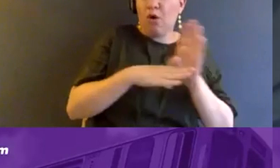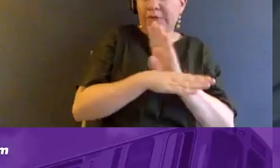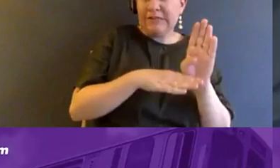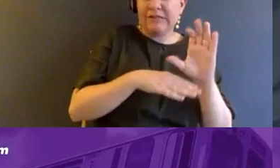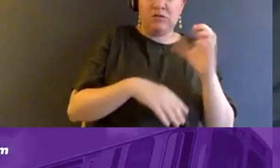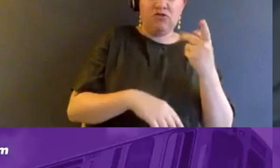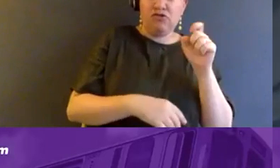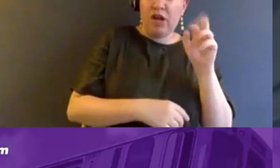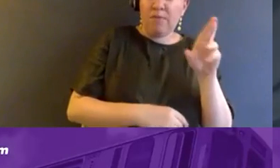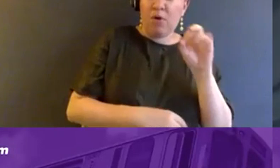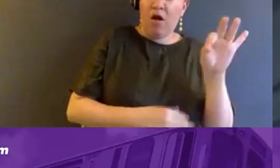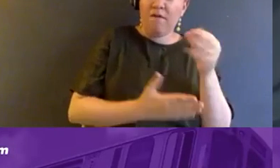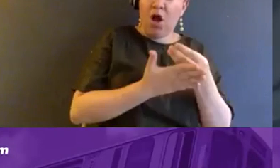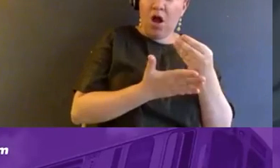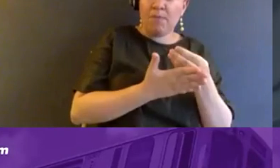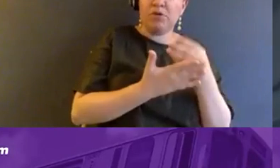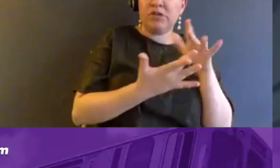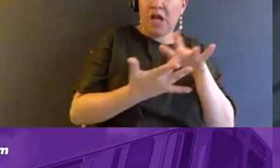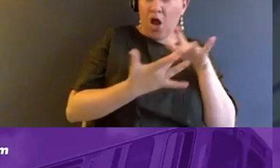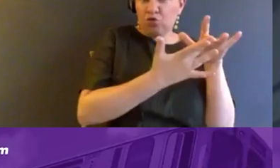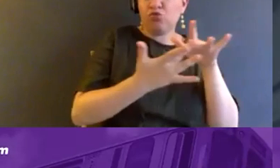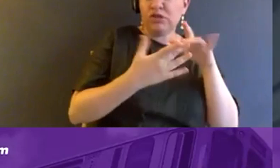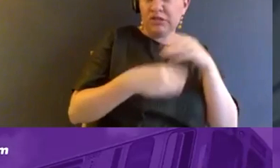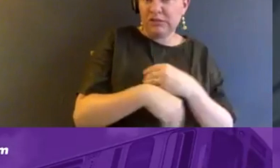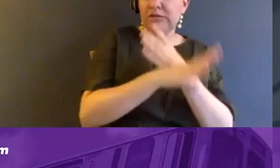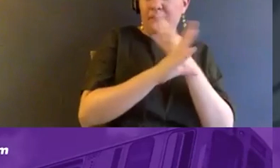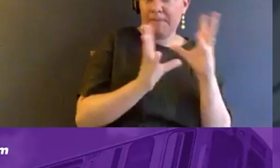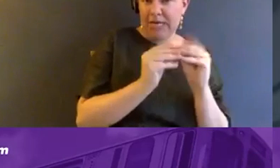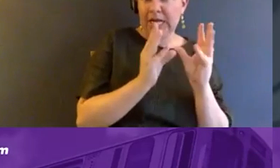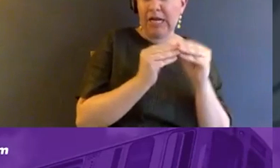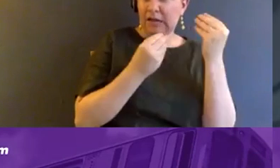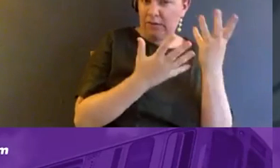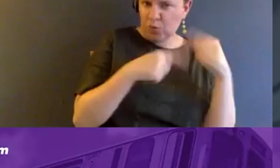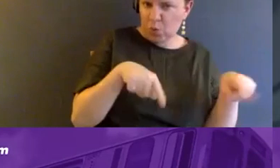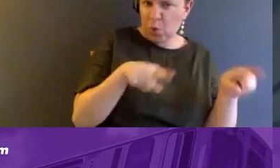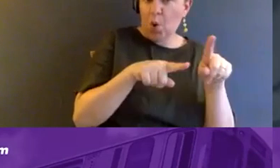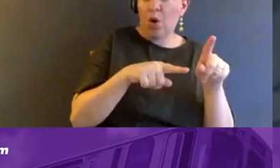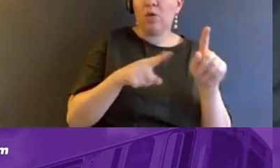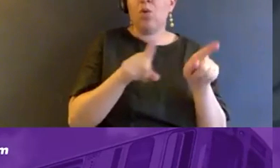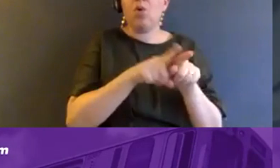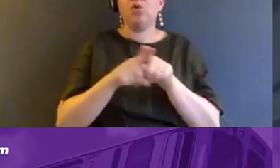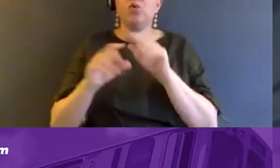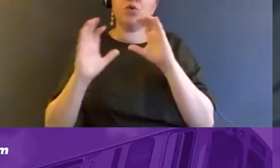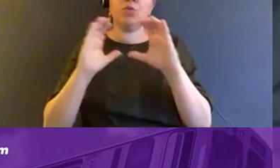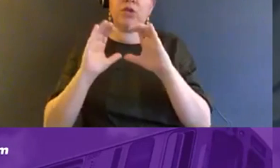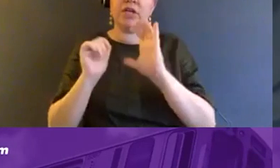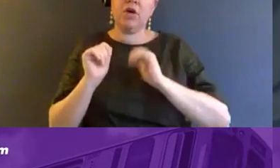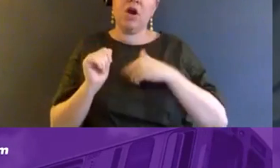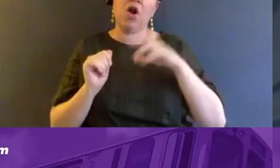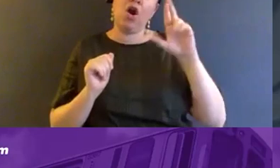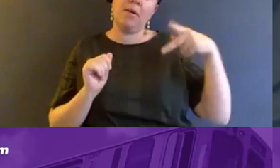of commerce outreach, some virtual meetings, so forth, to let them know. We will be communicating to our RPM